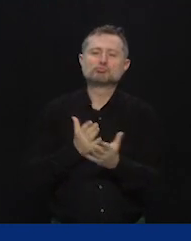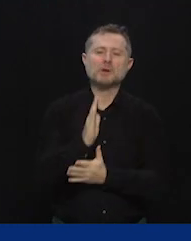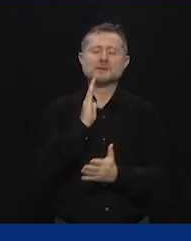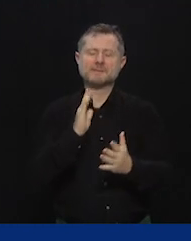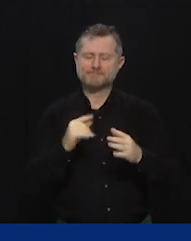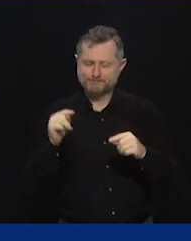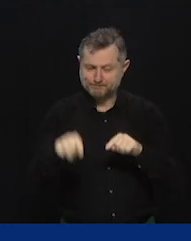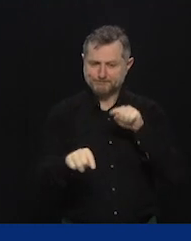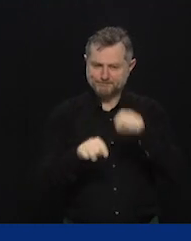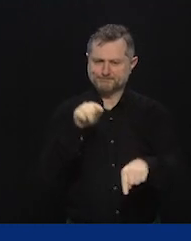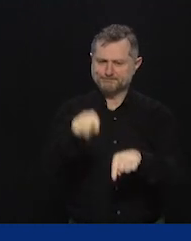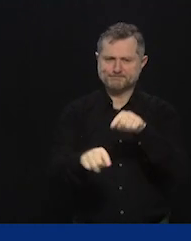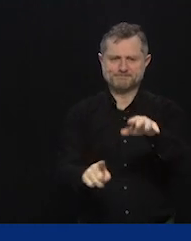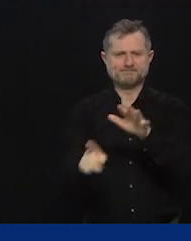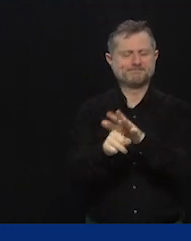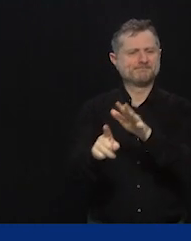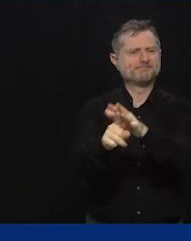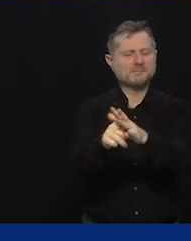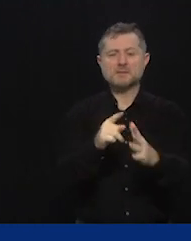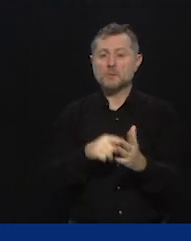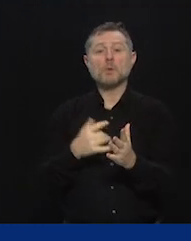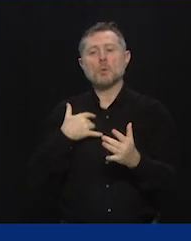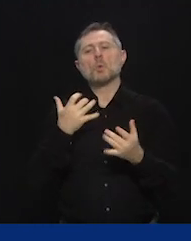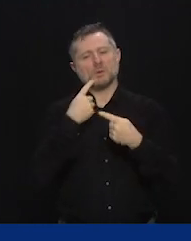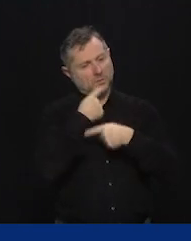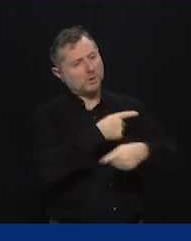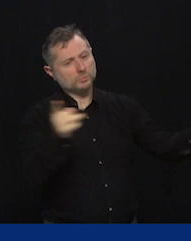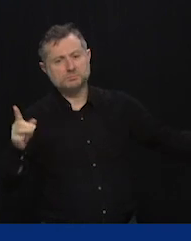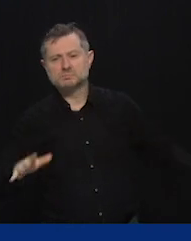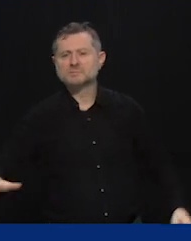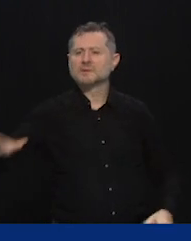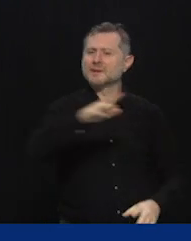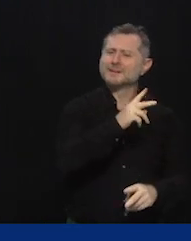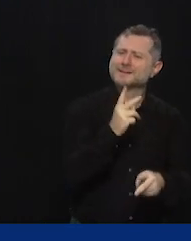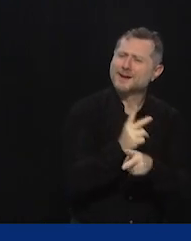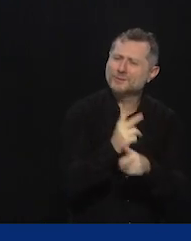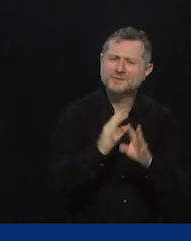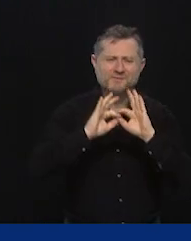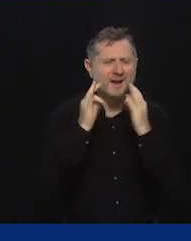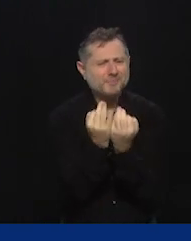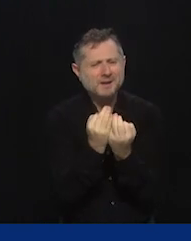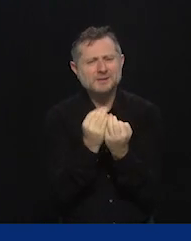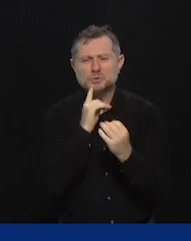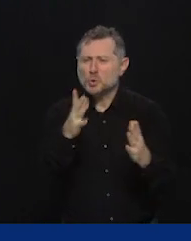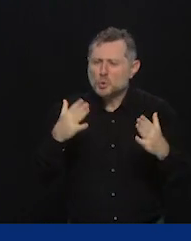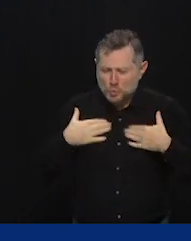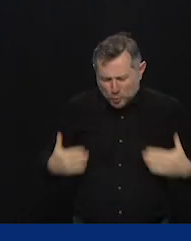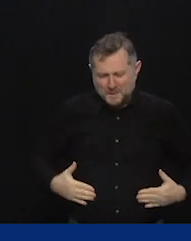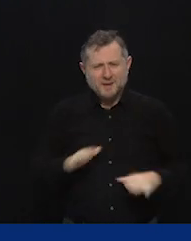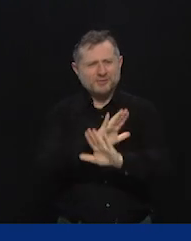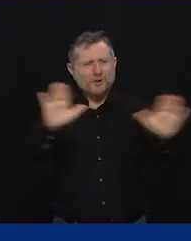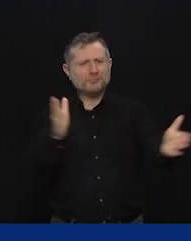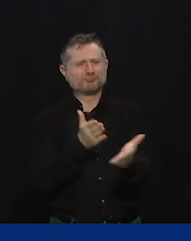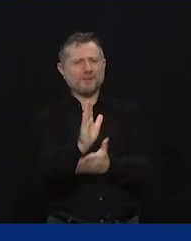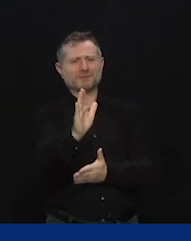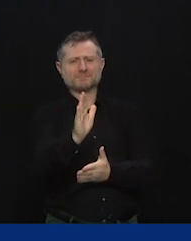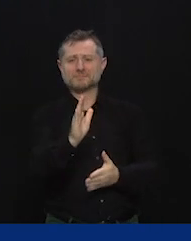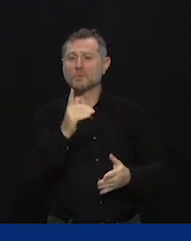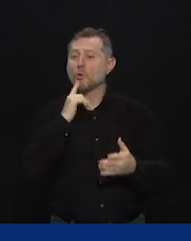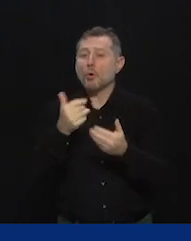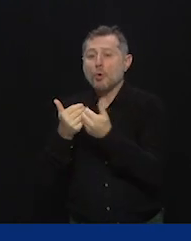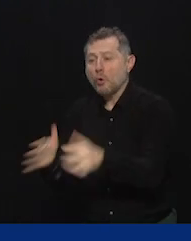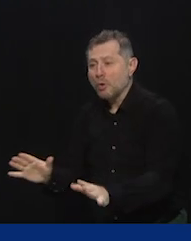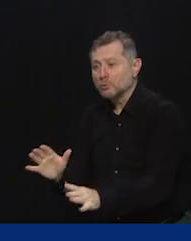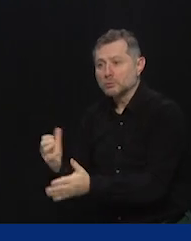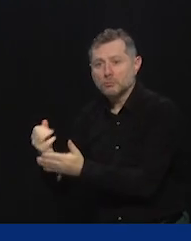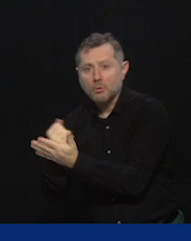that taking care of your family is a human right. The right to be able to not lose your income, not have to make the horrible decision